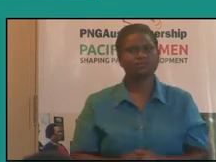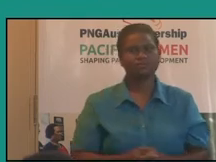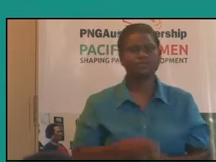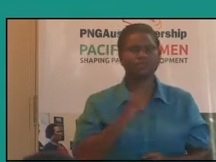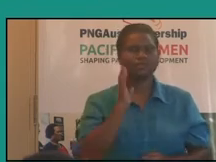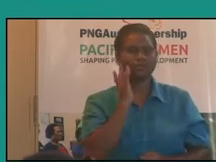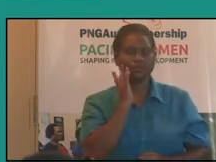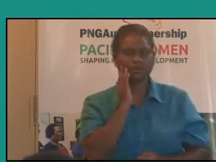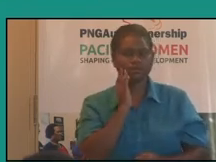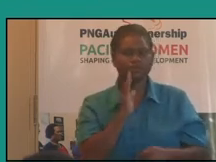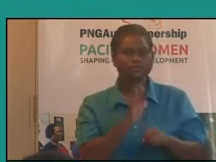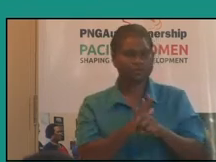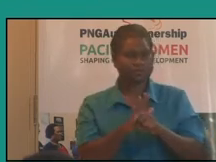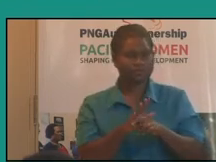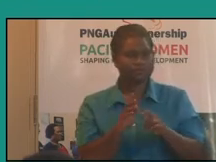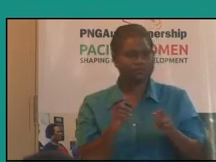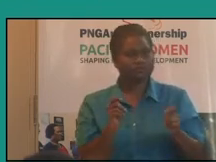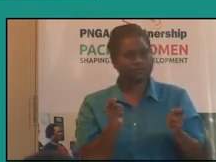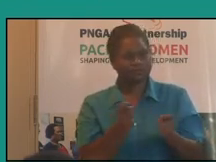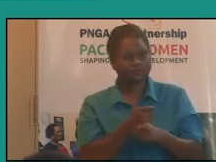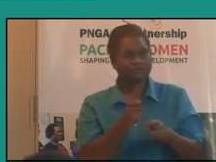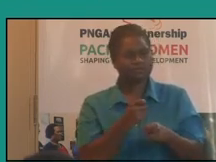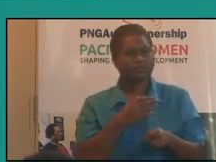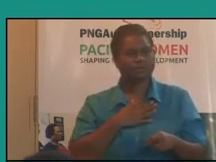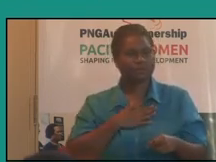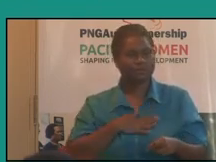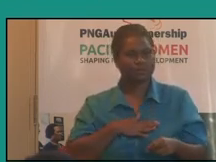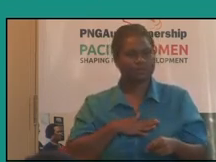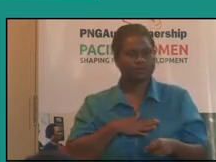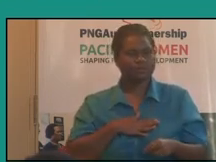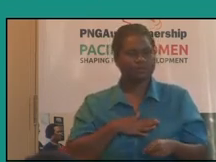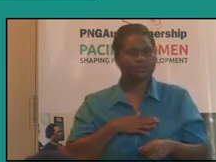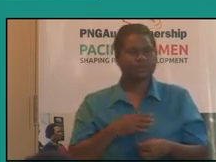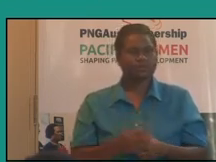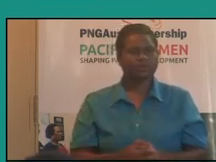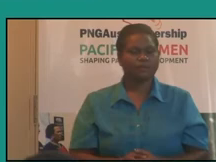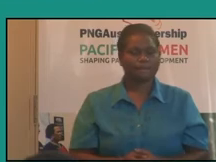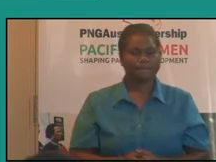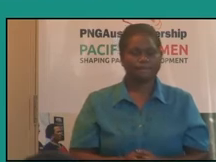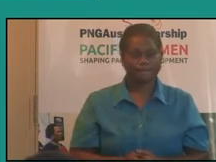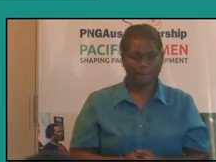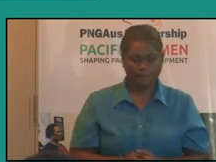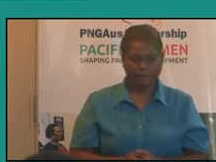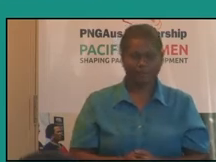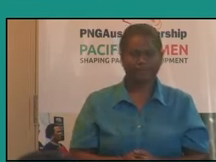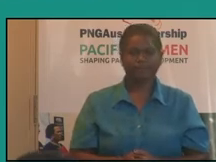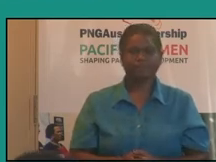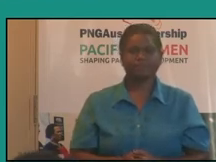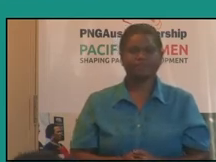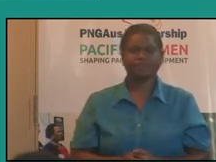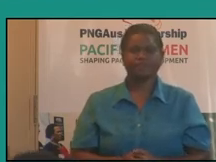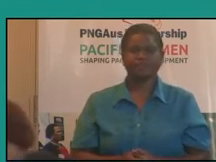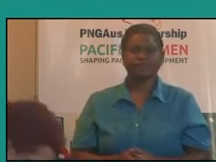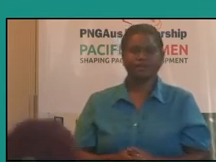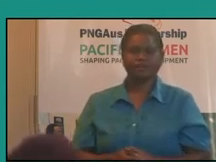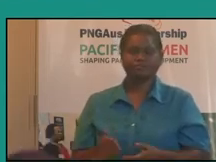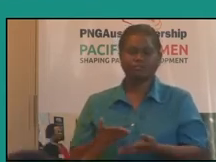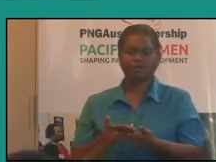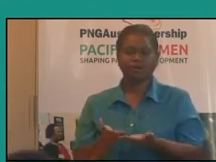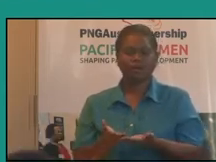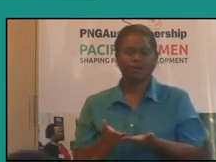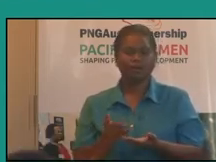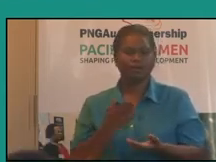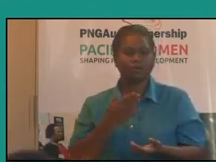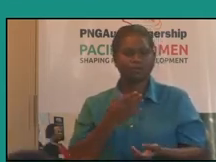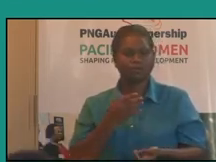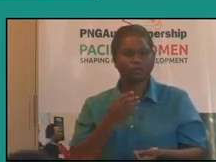this changes through, it requires the mood. The mood has to be right in us getting this through the political level. So